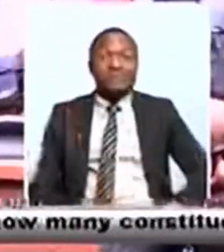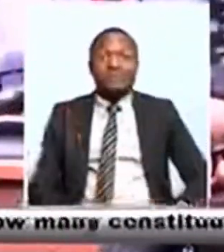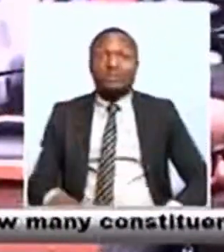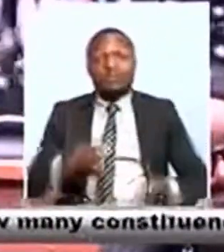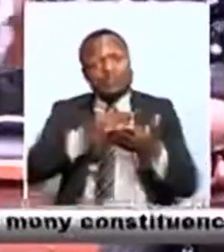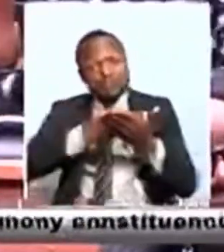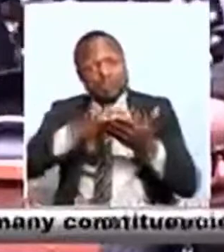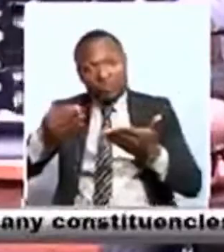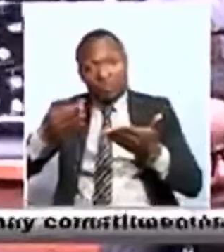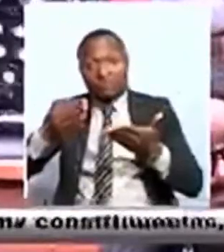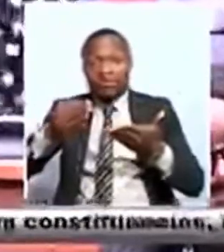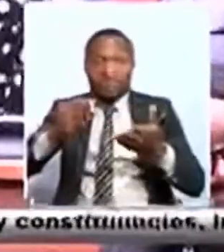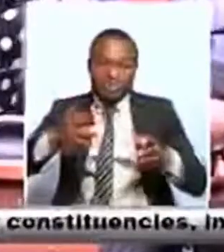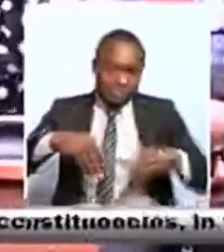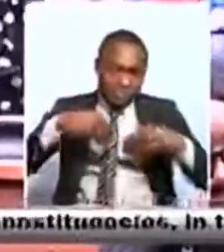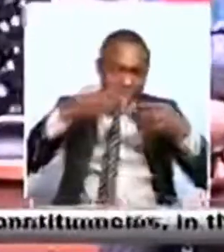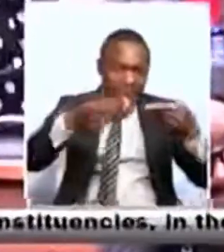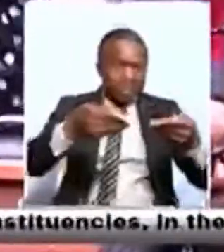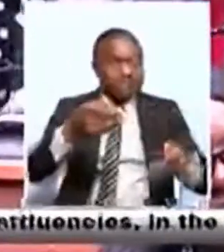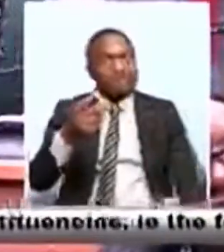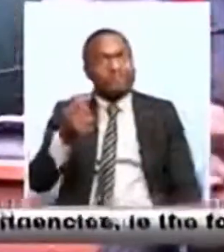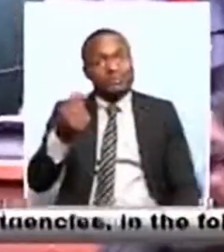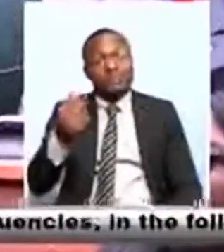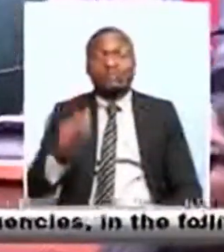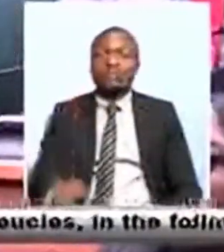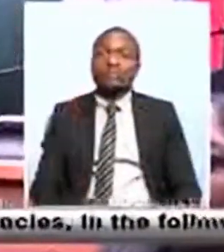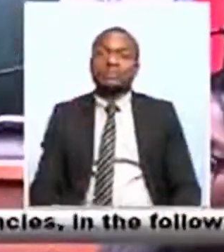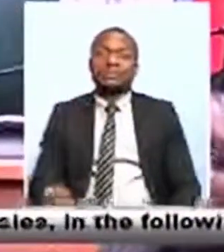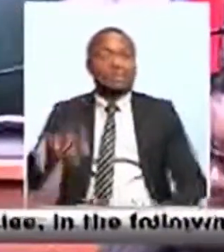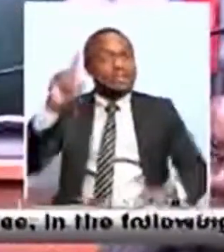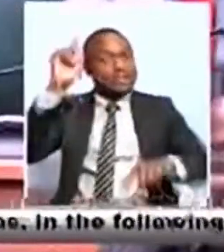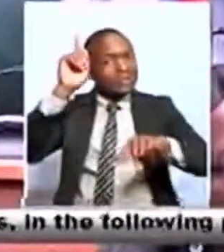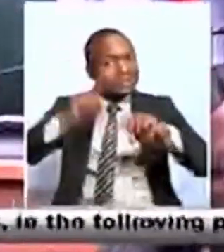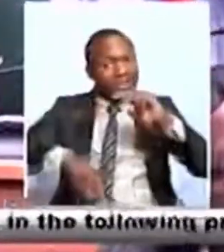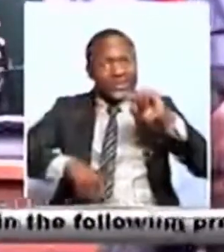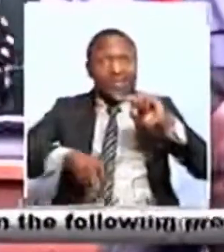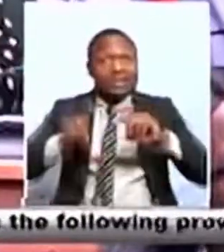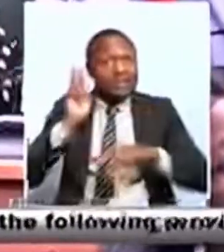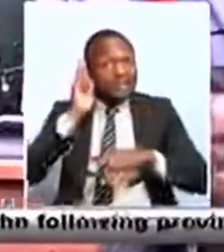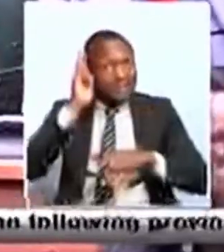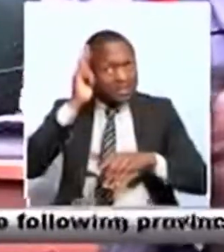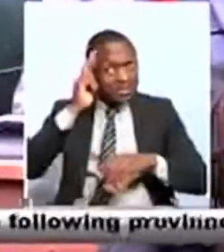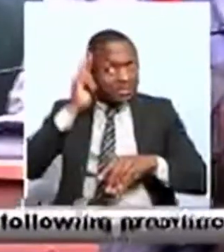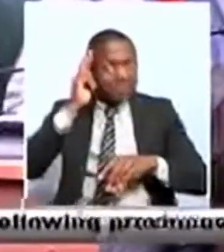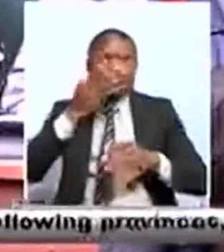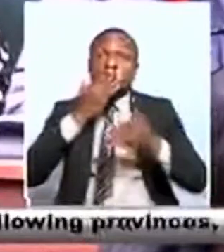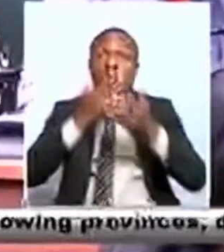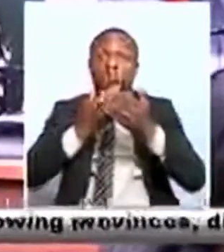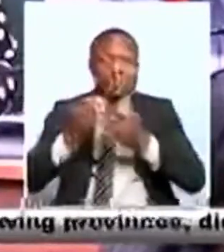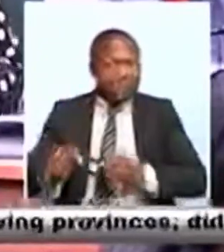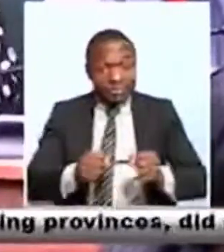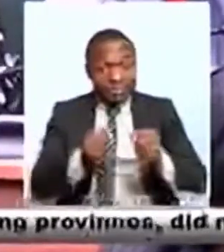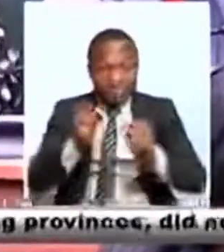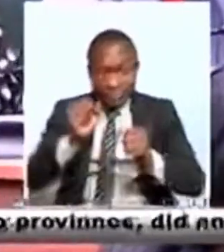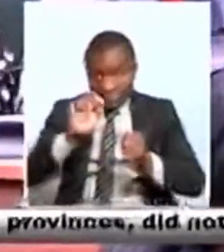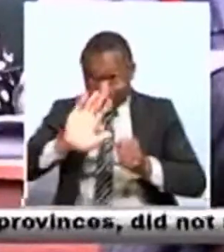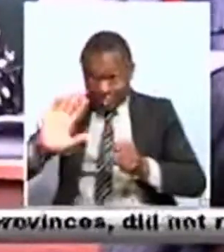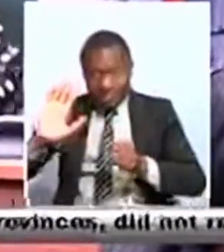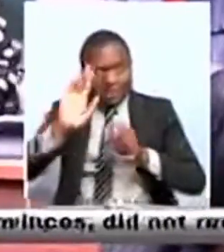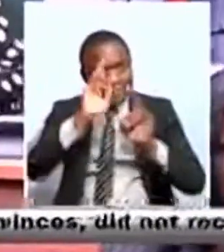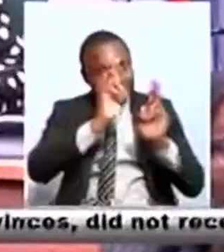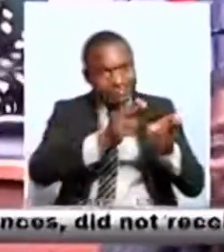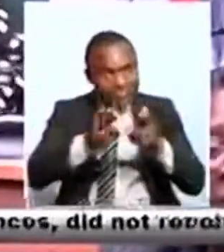to provide the money. There can never be a reasonable, logical system. From my answer, Madam